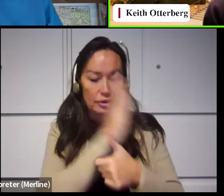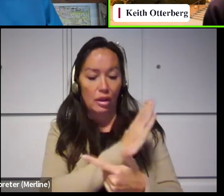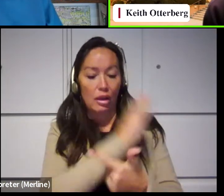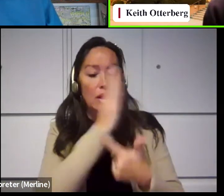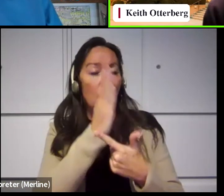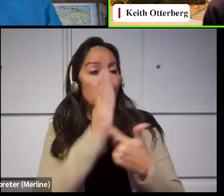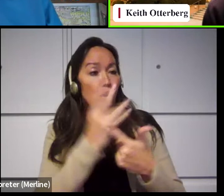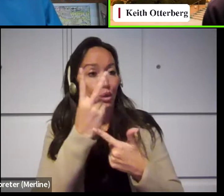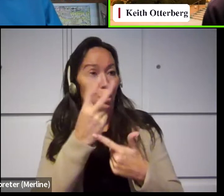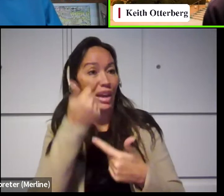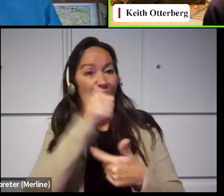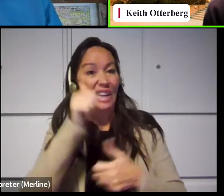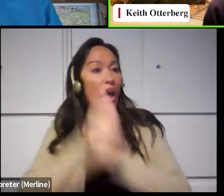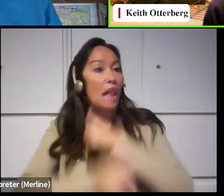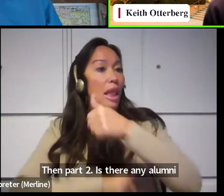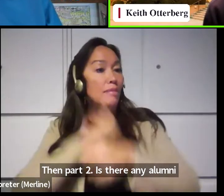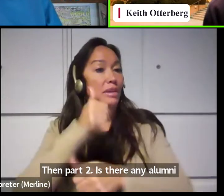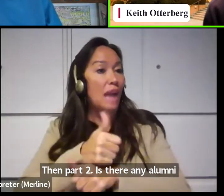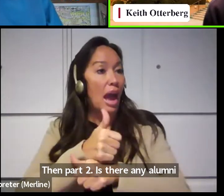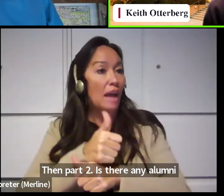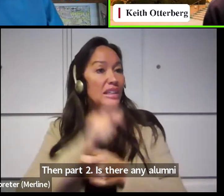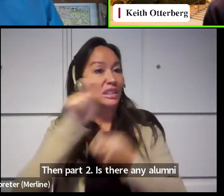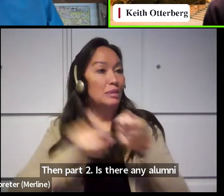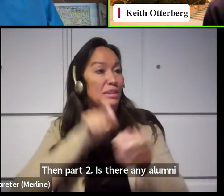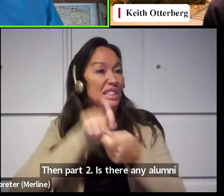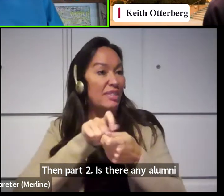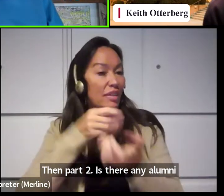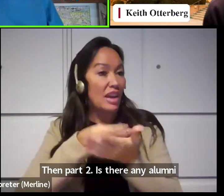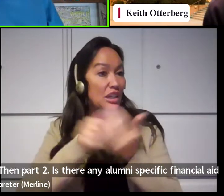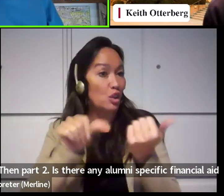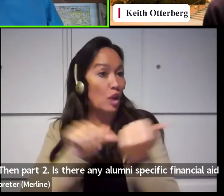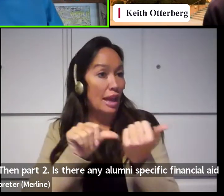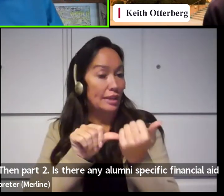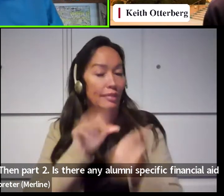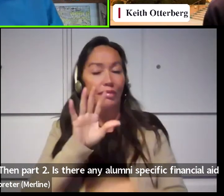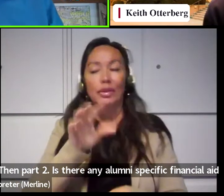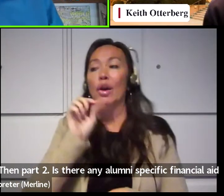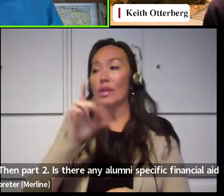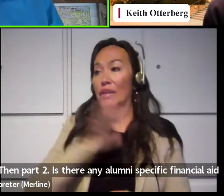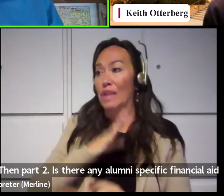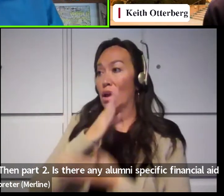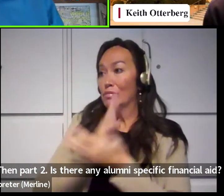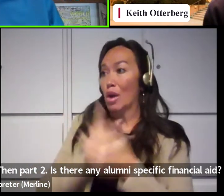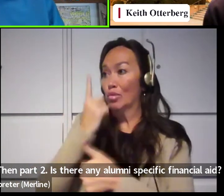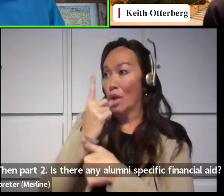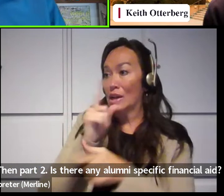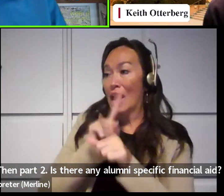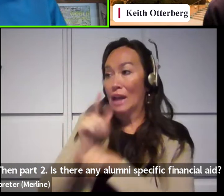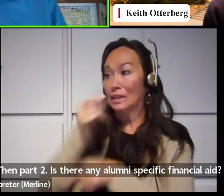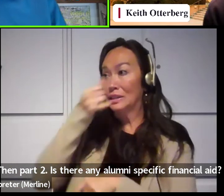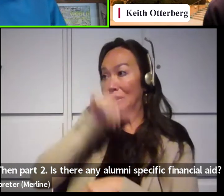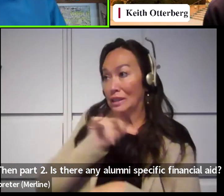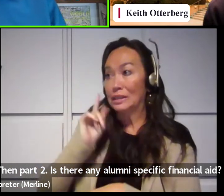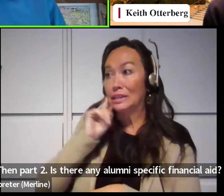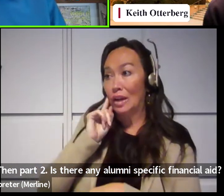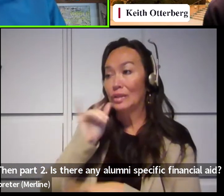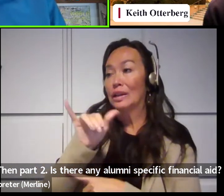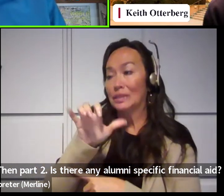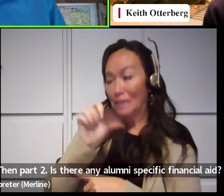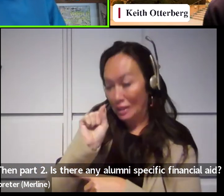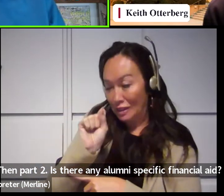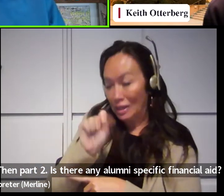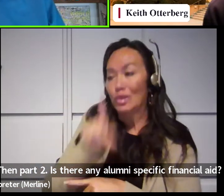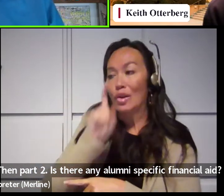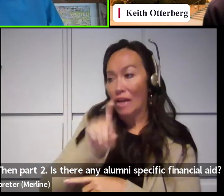any alumni specific financial aid? Well, for part 1, as silly as it is, yes, you have to actually